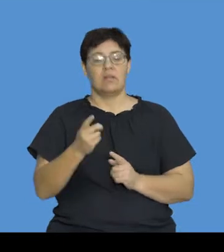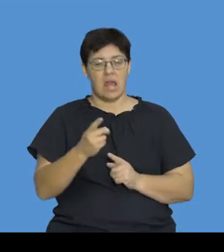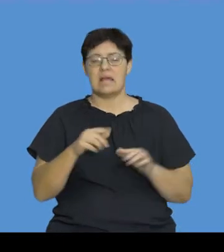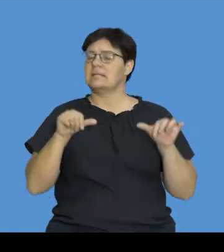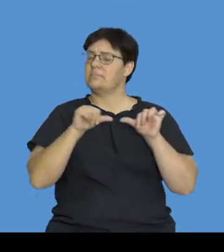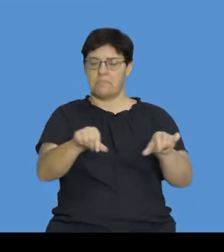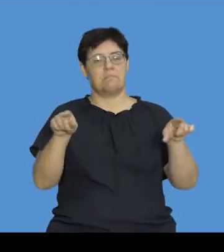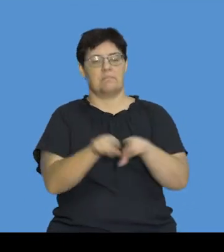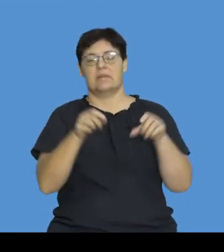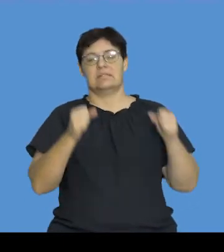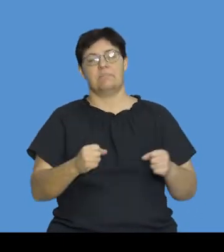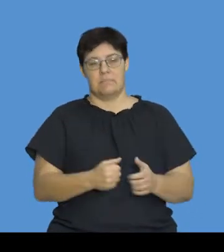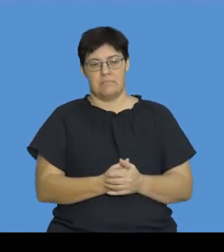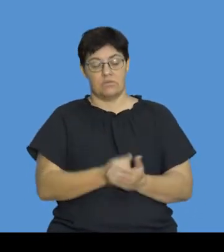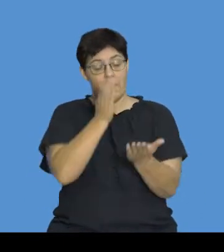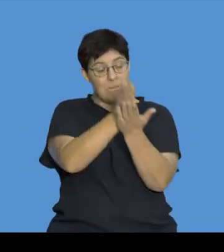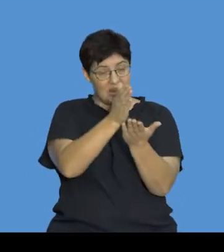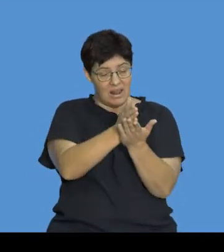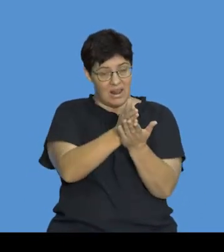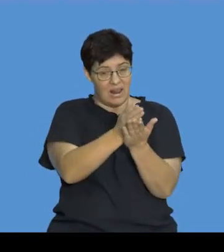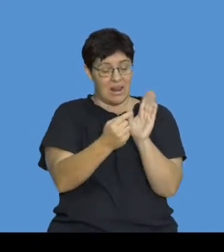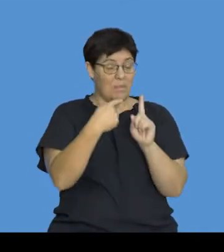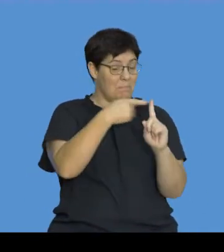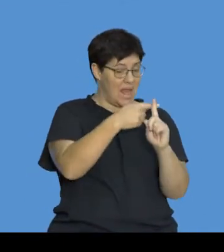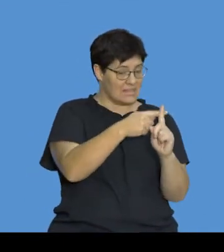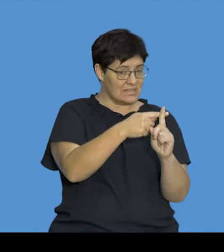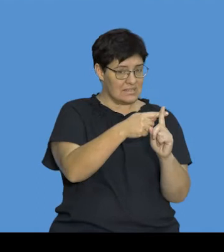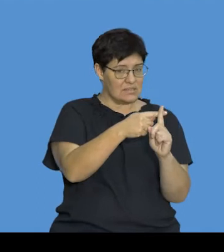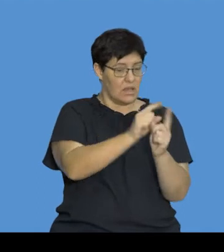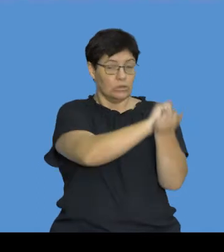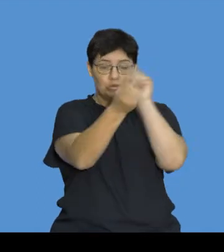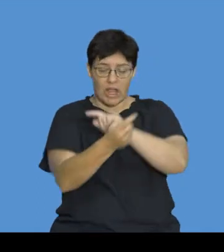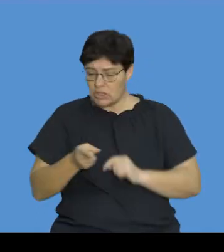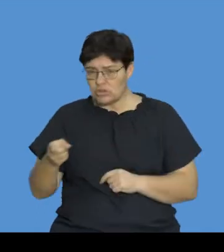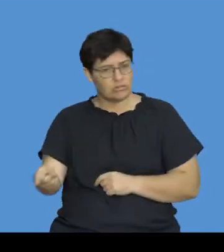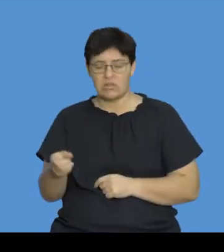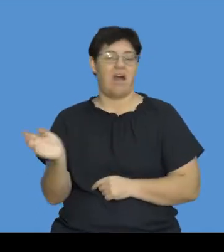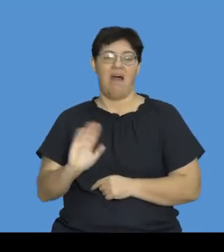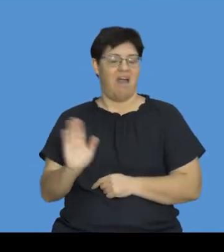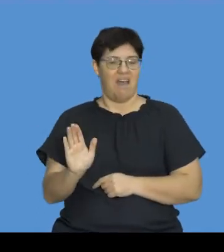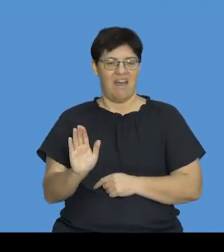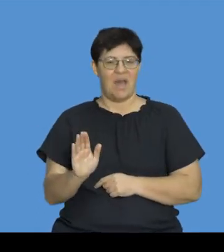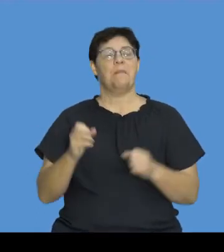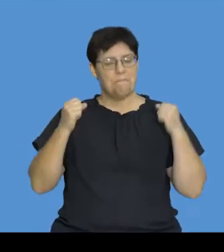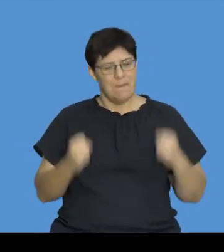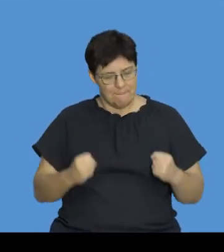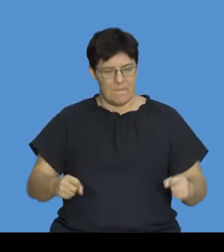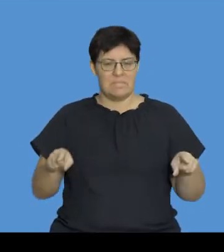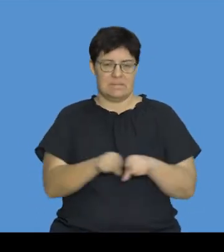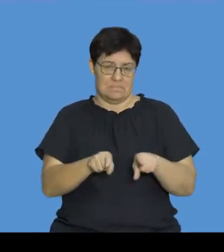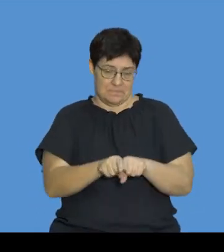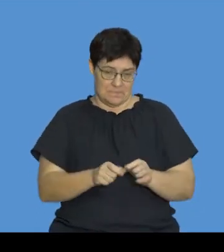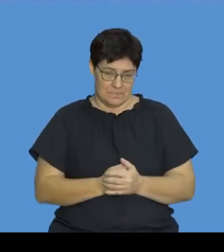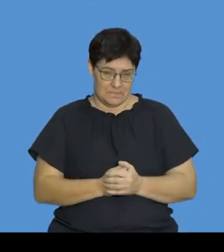the same. So the sign in the middle here, which is the plus, does not then change and become something else. Now